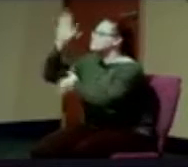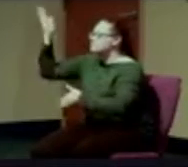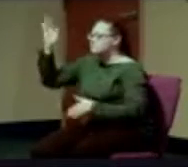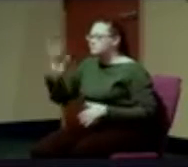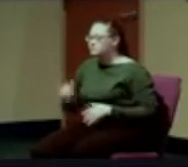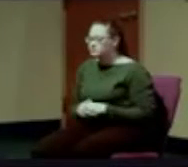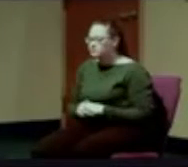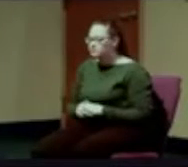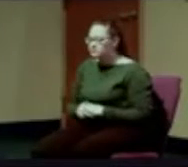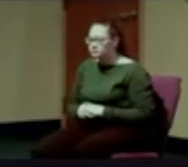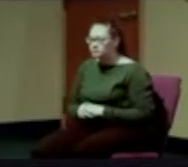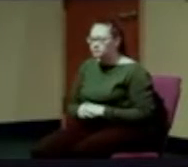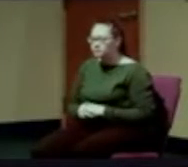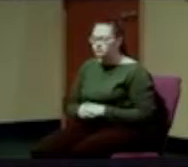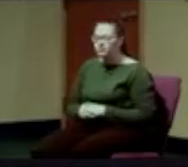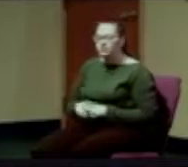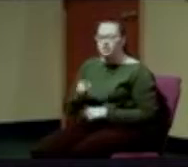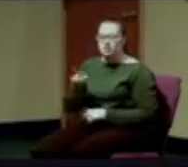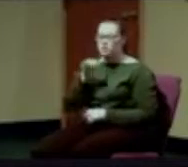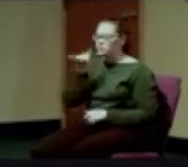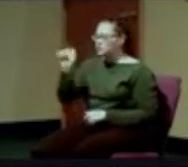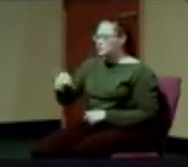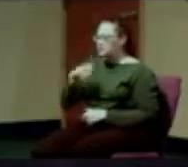You don't have to wear that shame vest anymore.